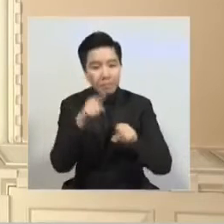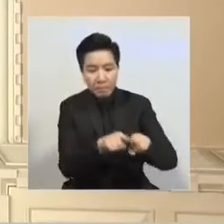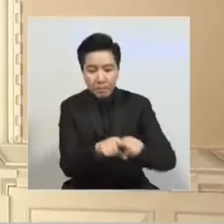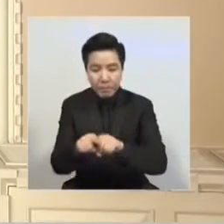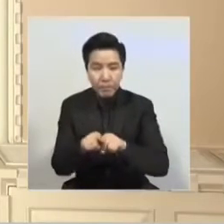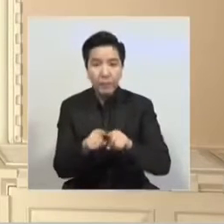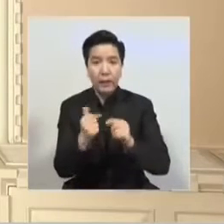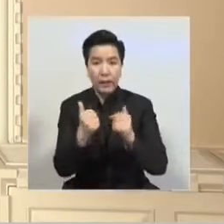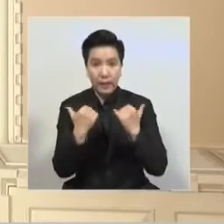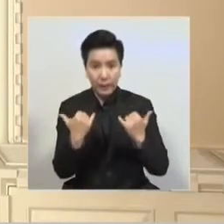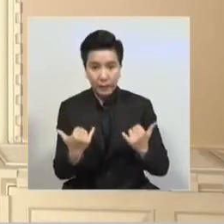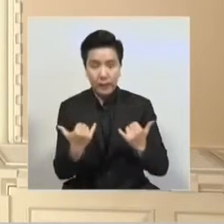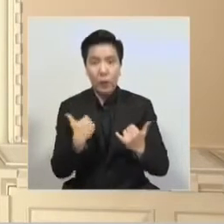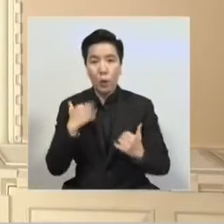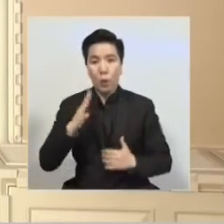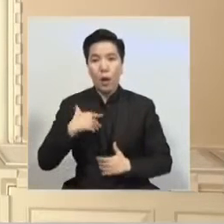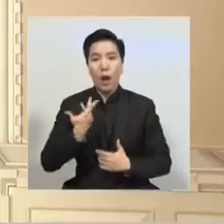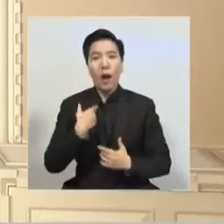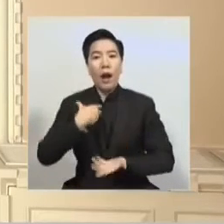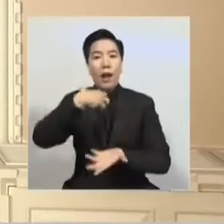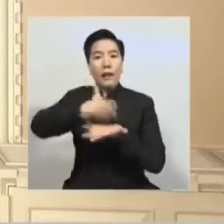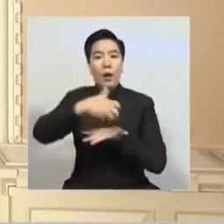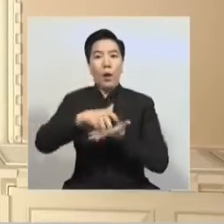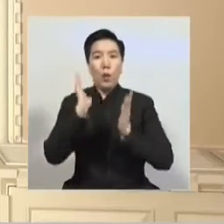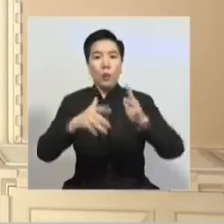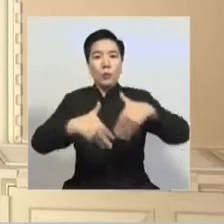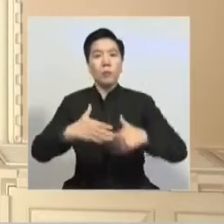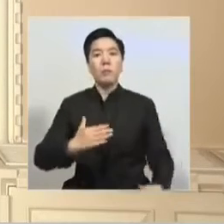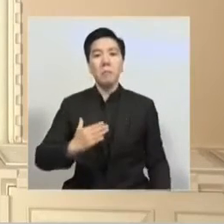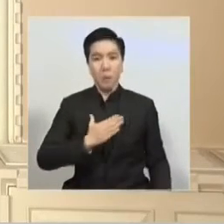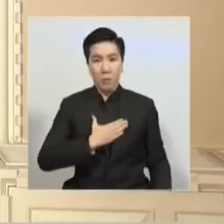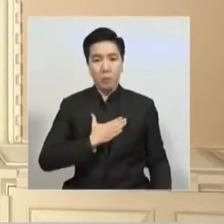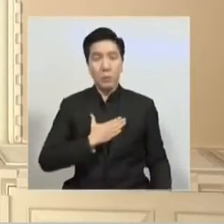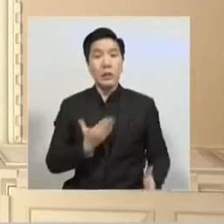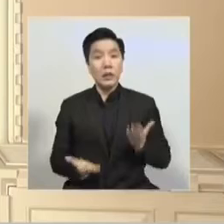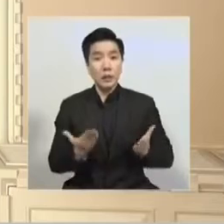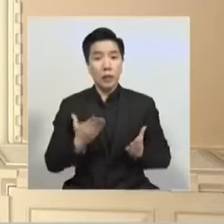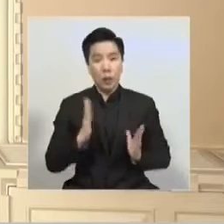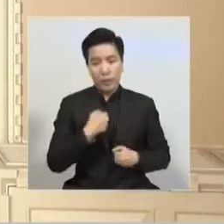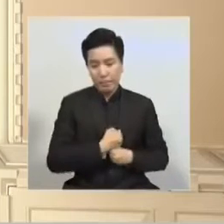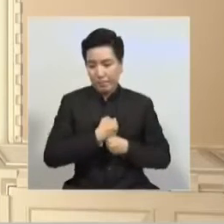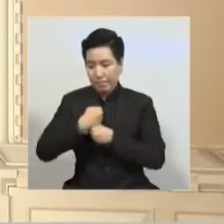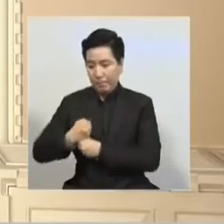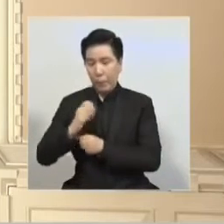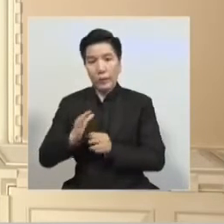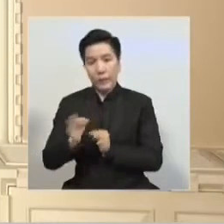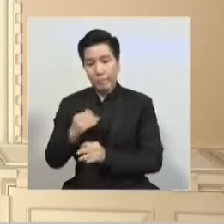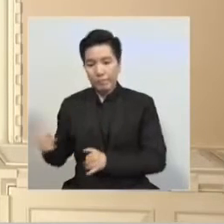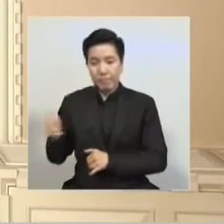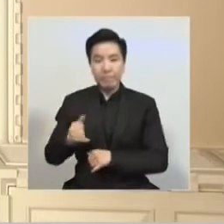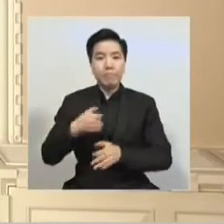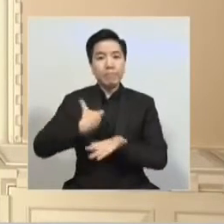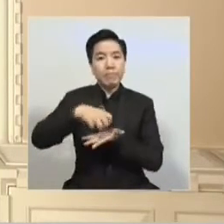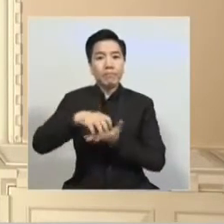see Dr. Wisanu Kruangam, Deputy Prime Minister, had another separate press conference, and he go into